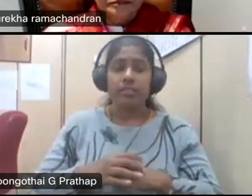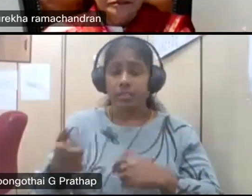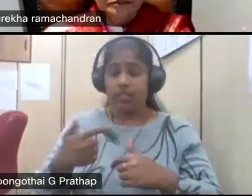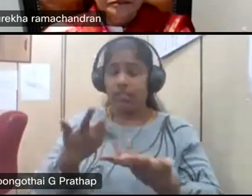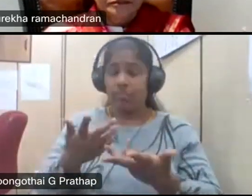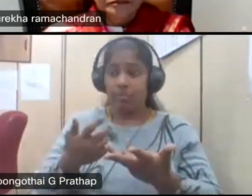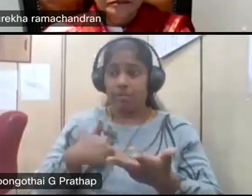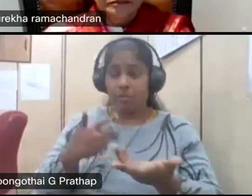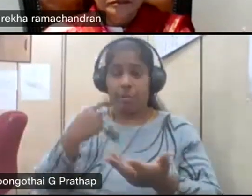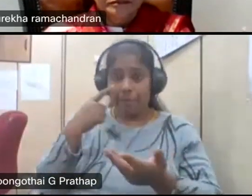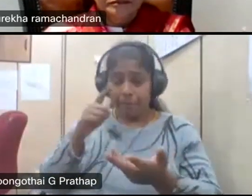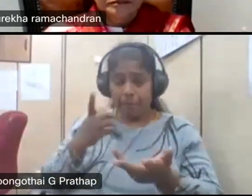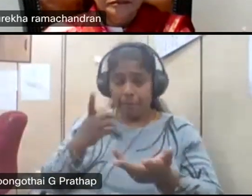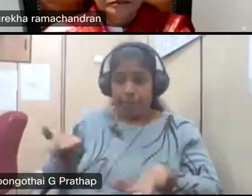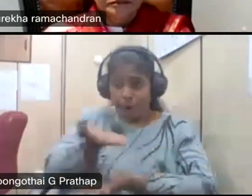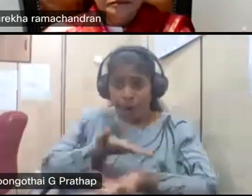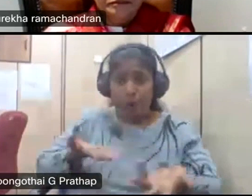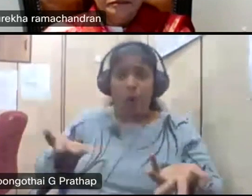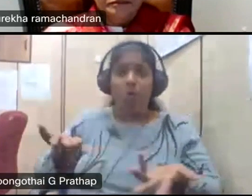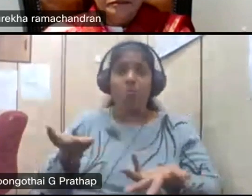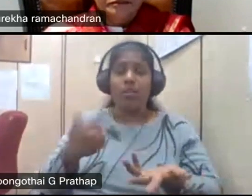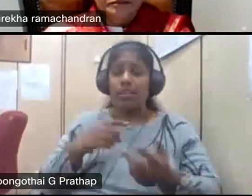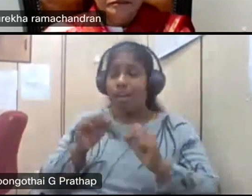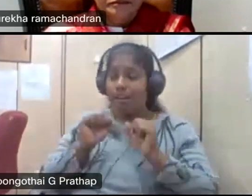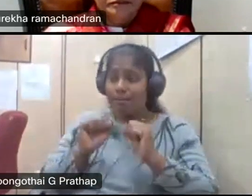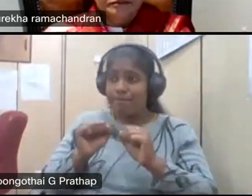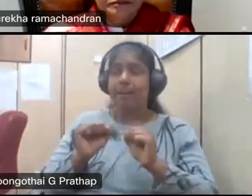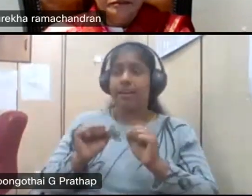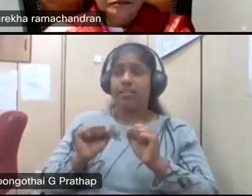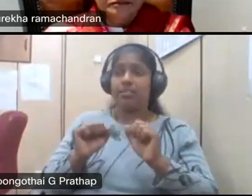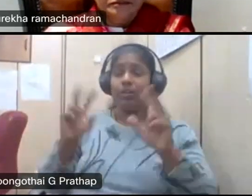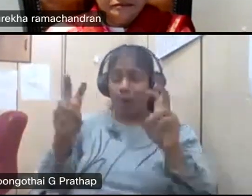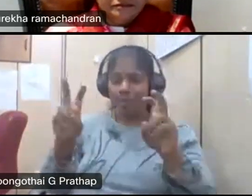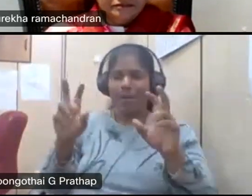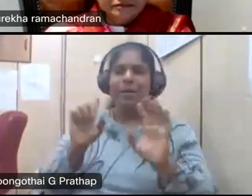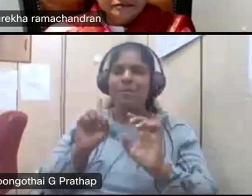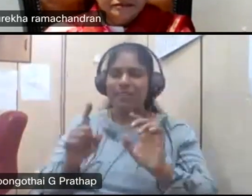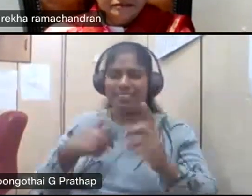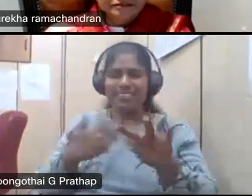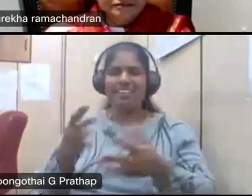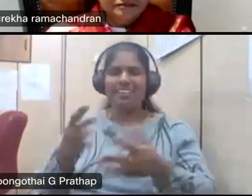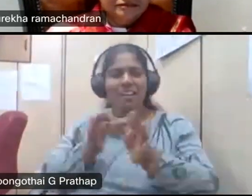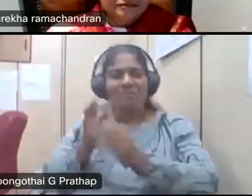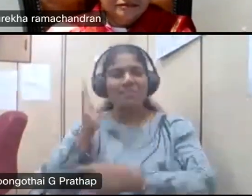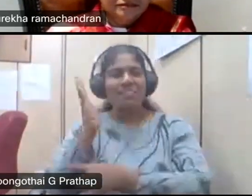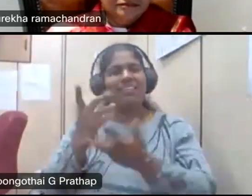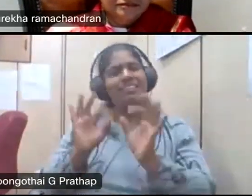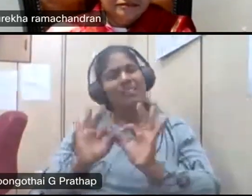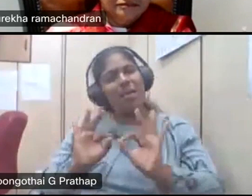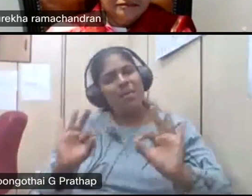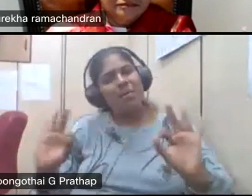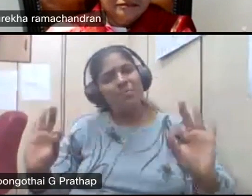as parents or even as lay people. But you've made it so simple for us. I think even a lay person like